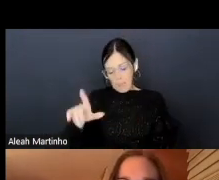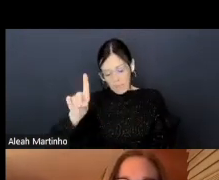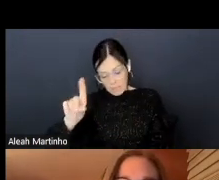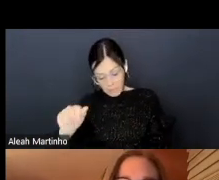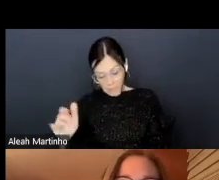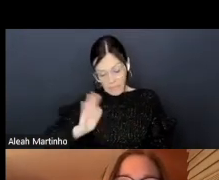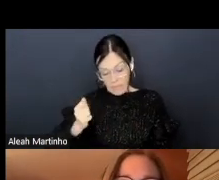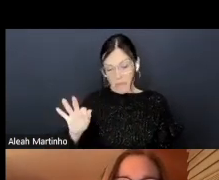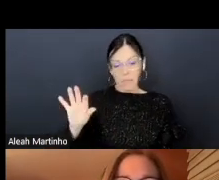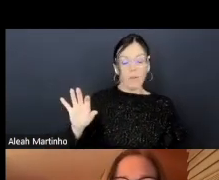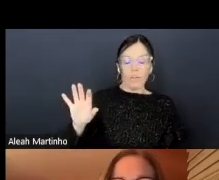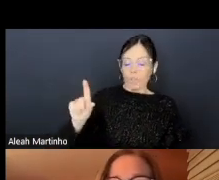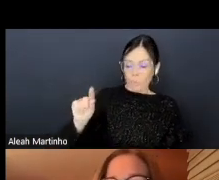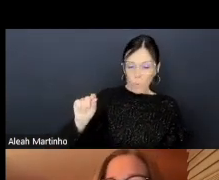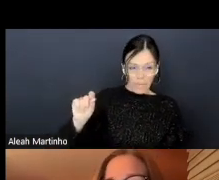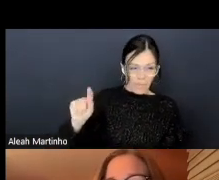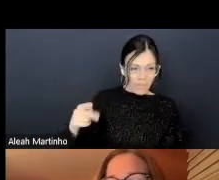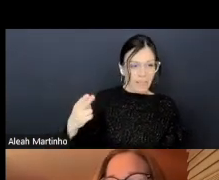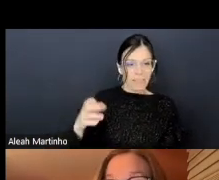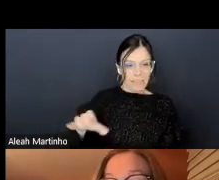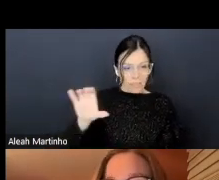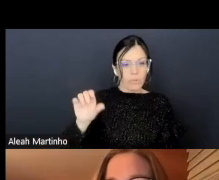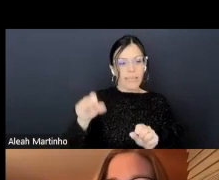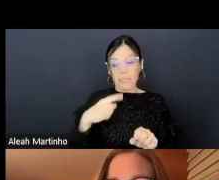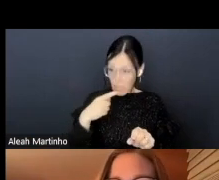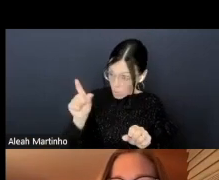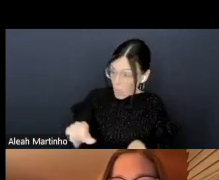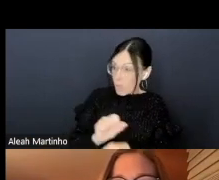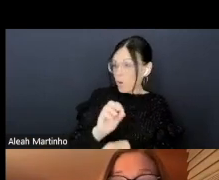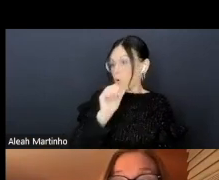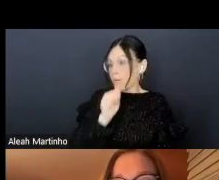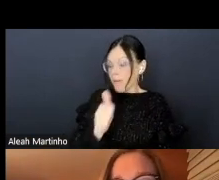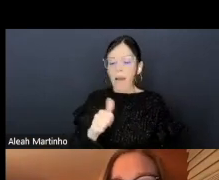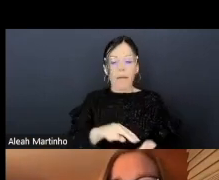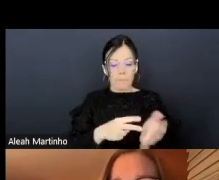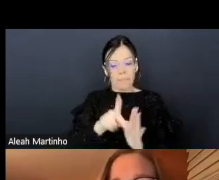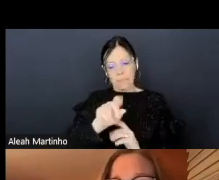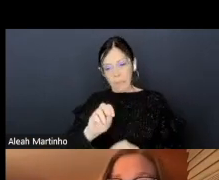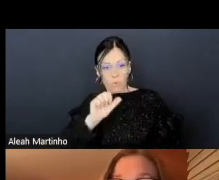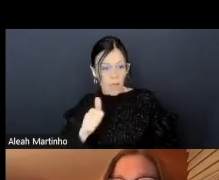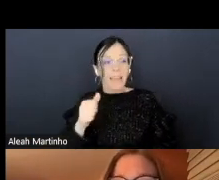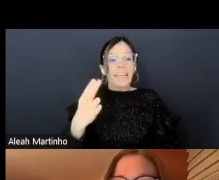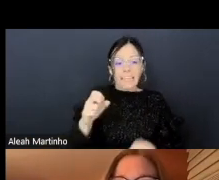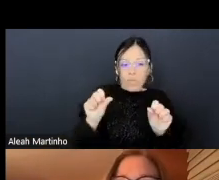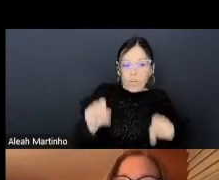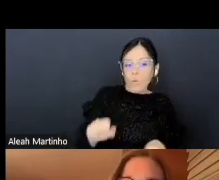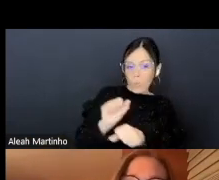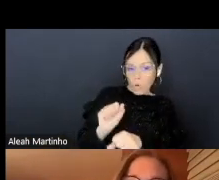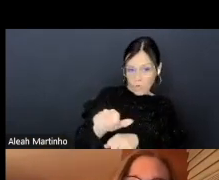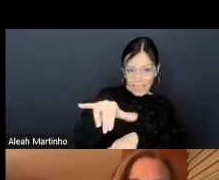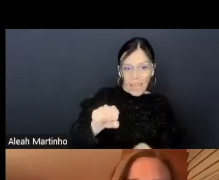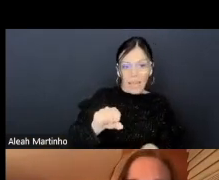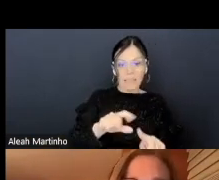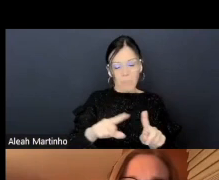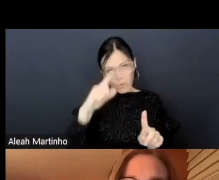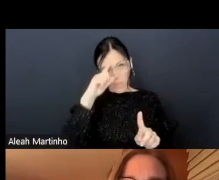defined a lot by can you work or not kennedy was able to work although thinking about